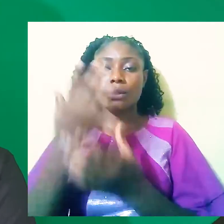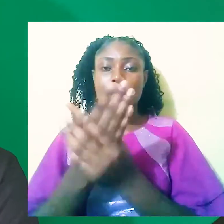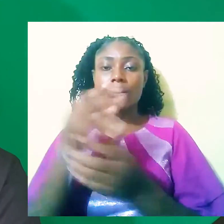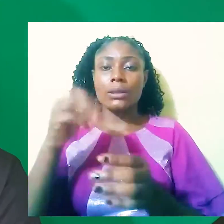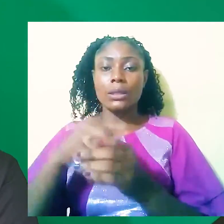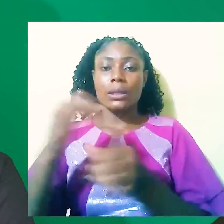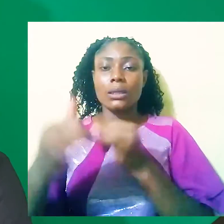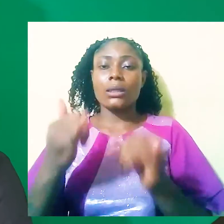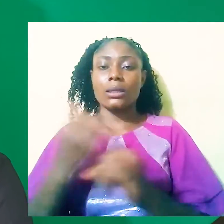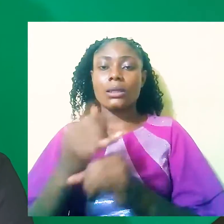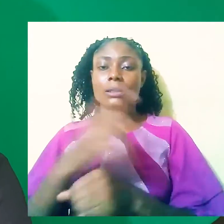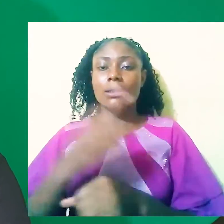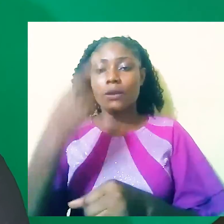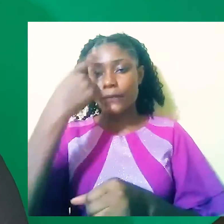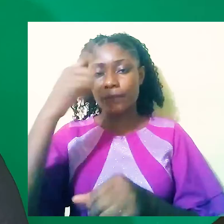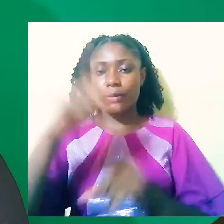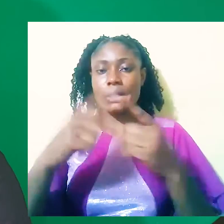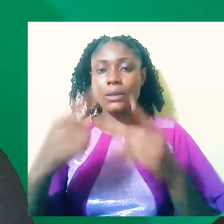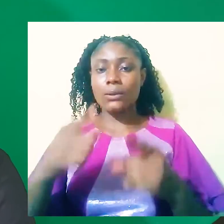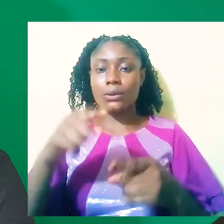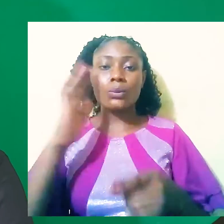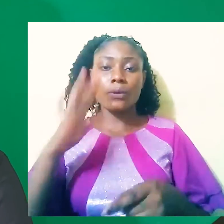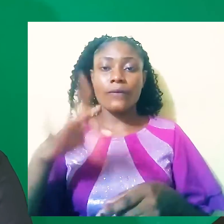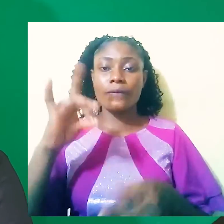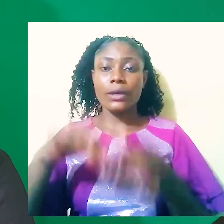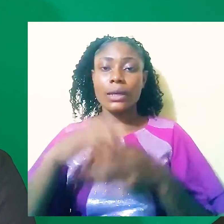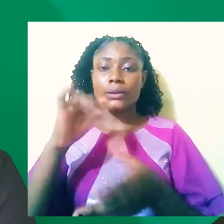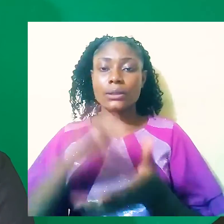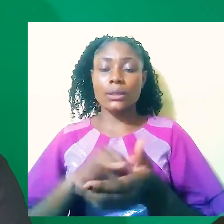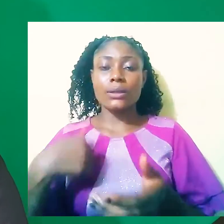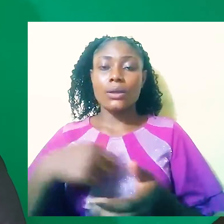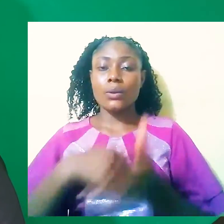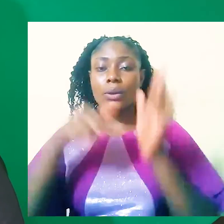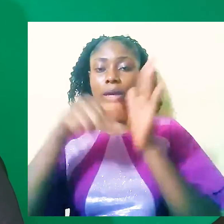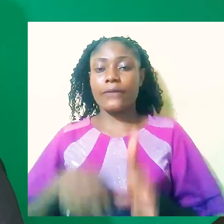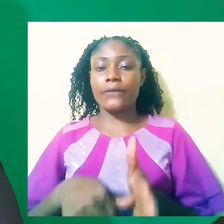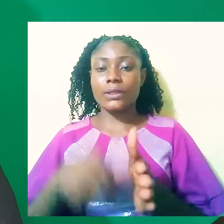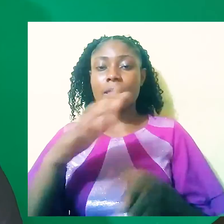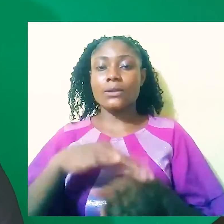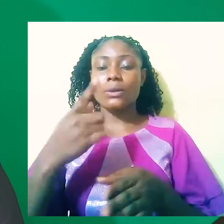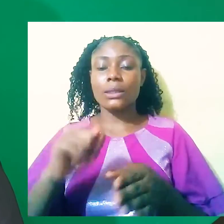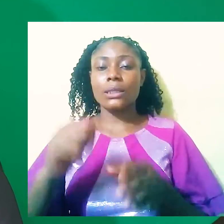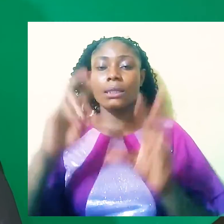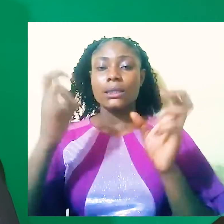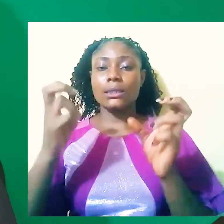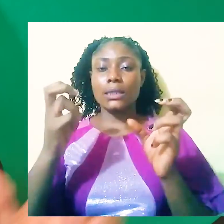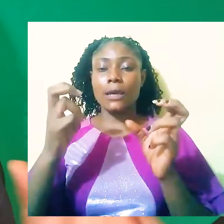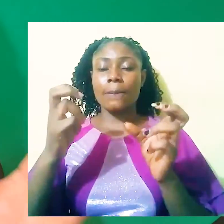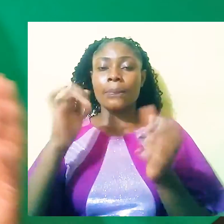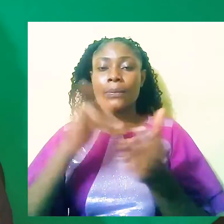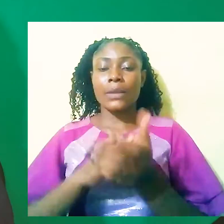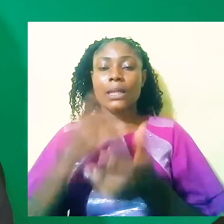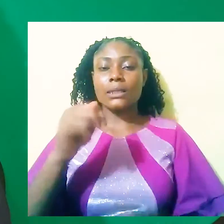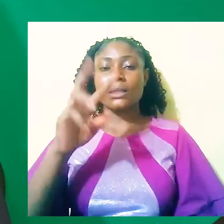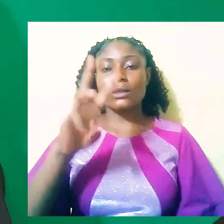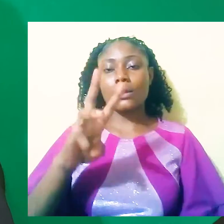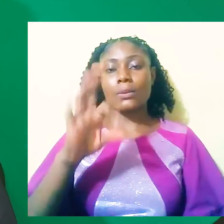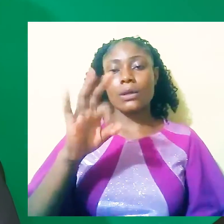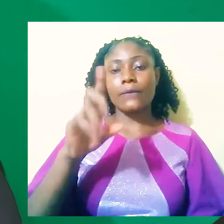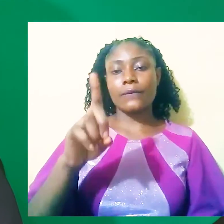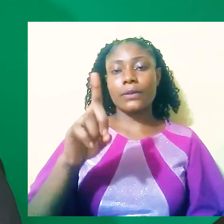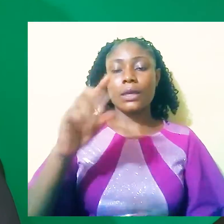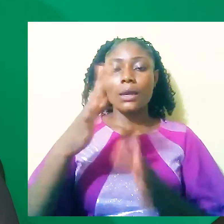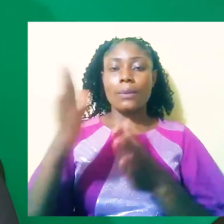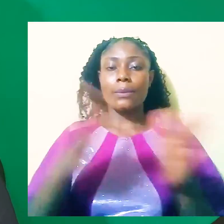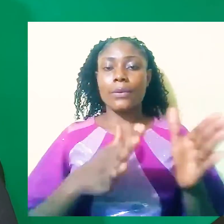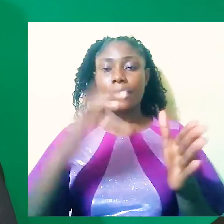Action program that was held on the International Day of Sign Languages, you found out that we emphasized on